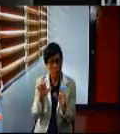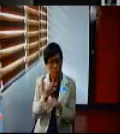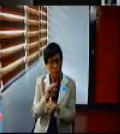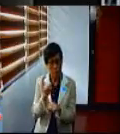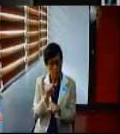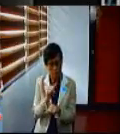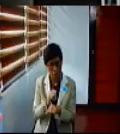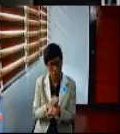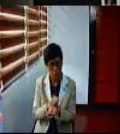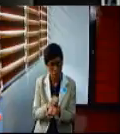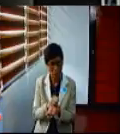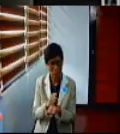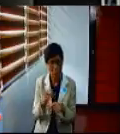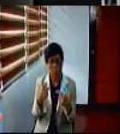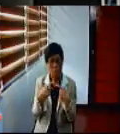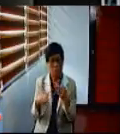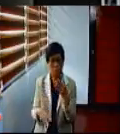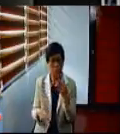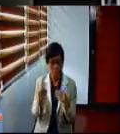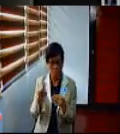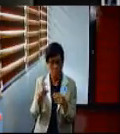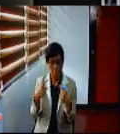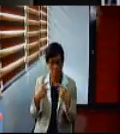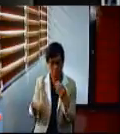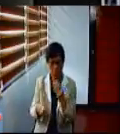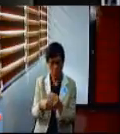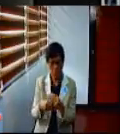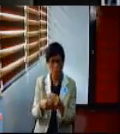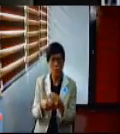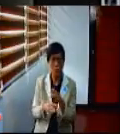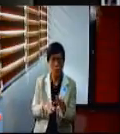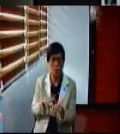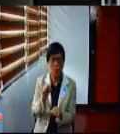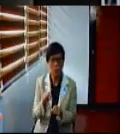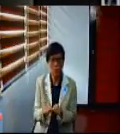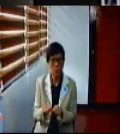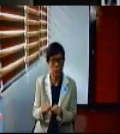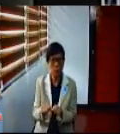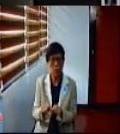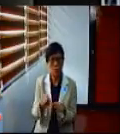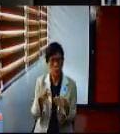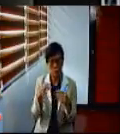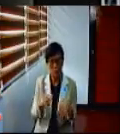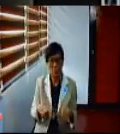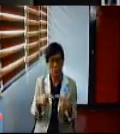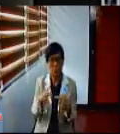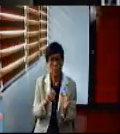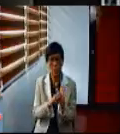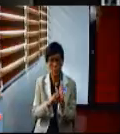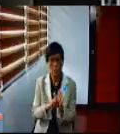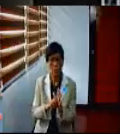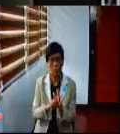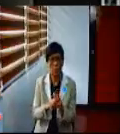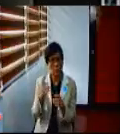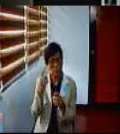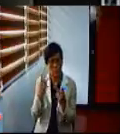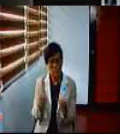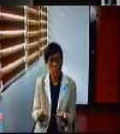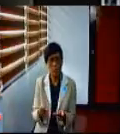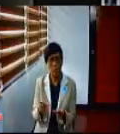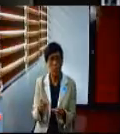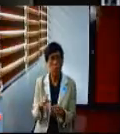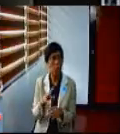has to take additional steps and lead by example for other private actors to follow. So in